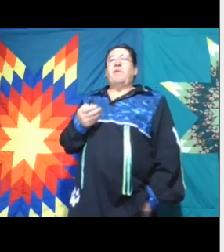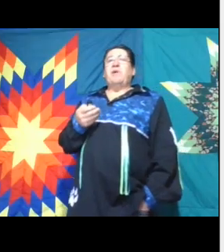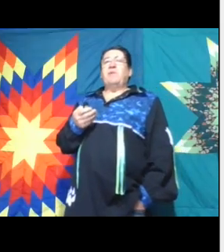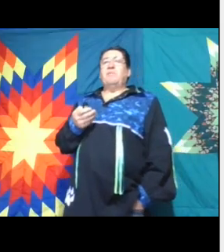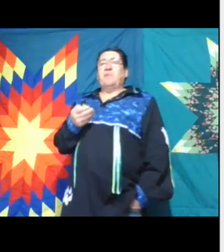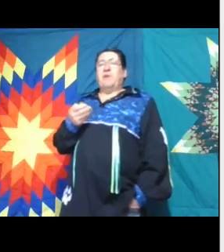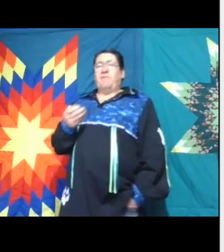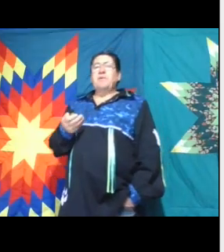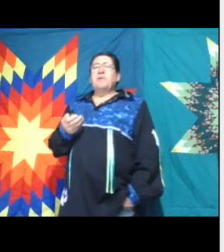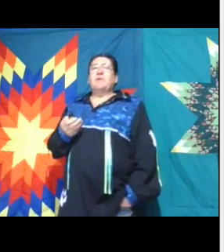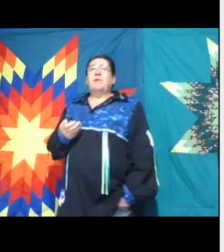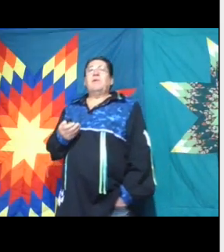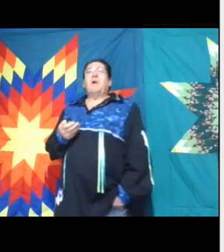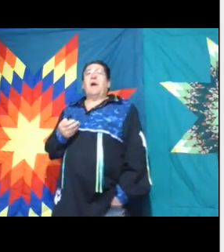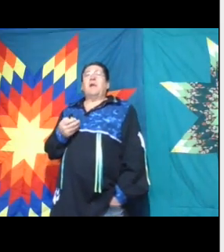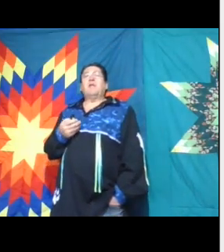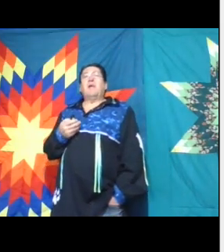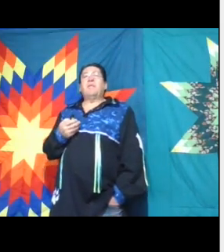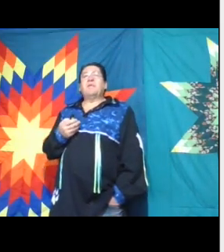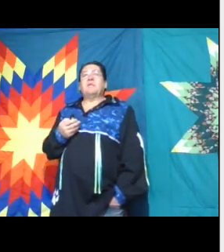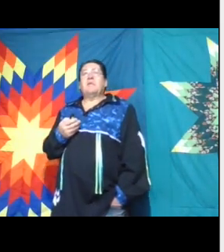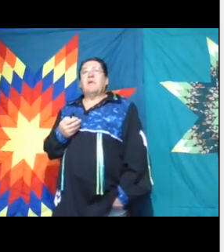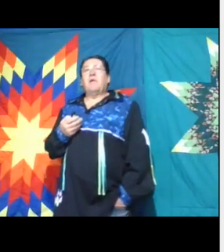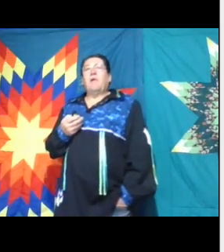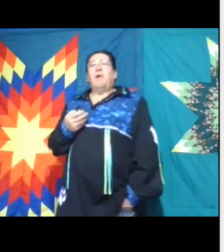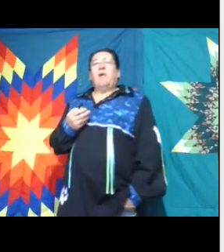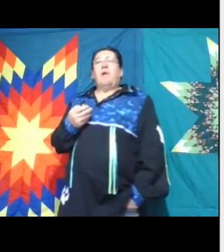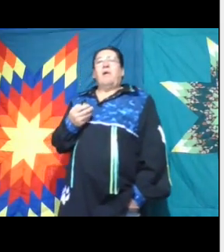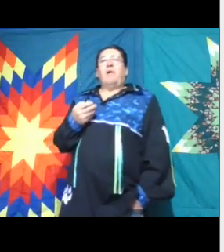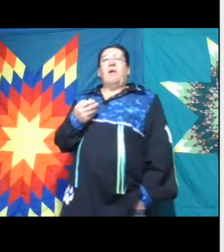are very diverse, and a lot of us